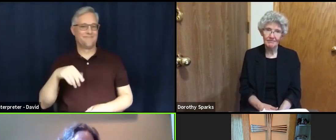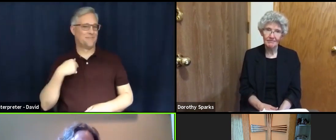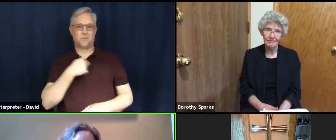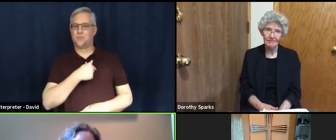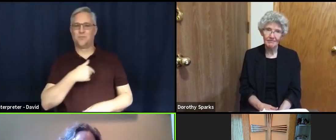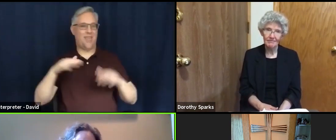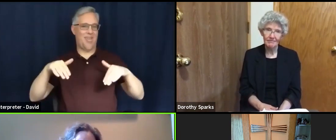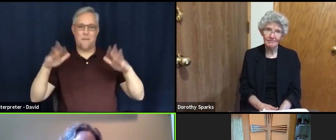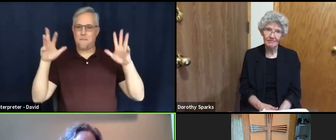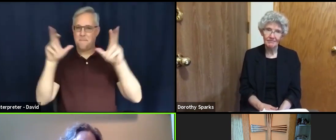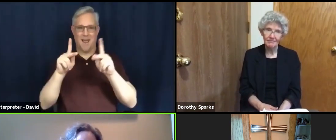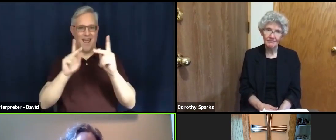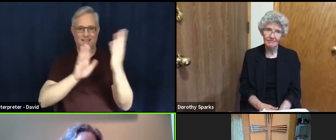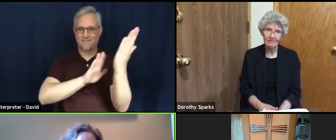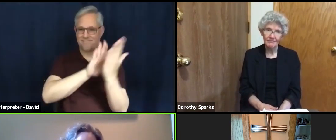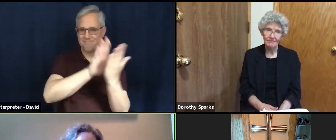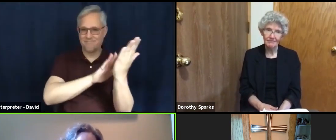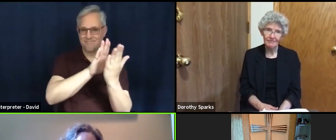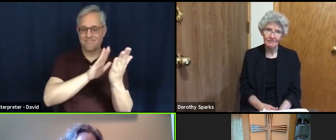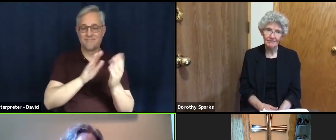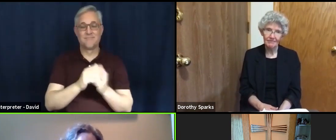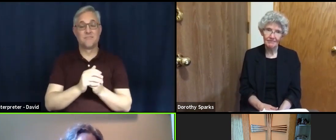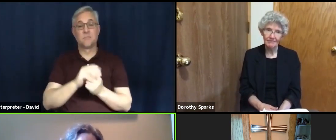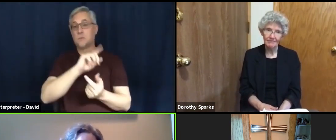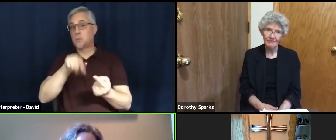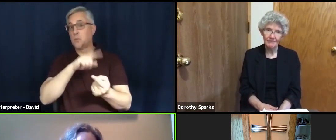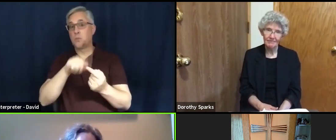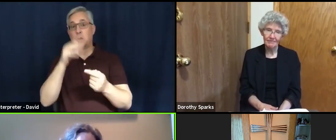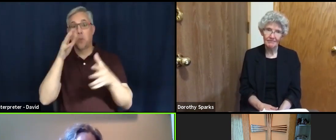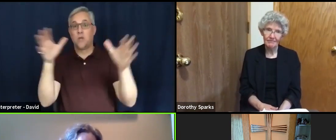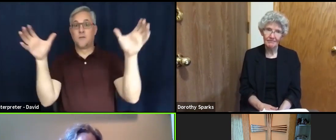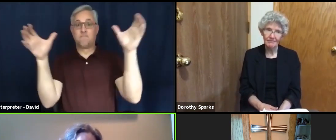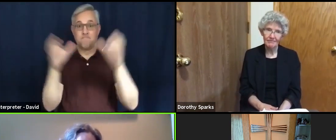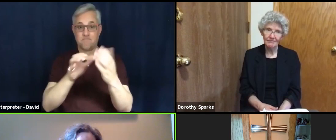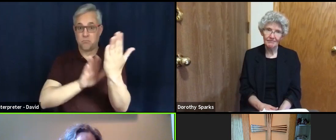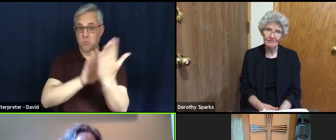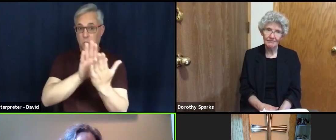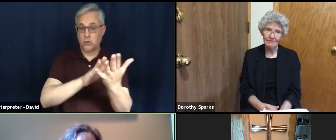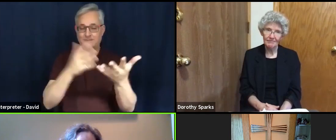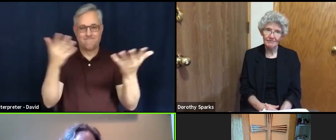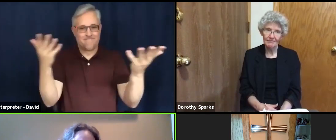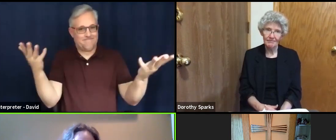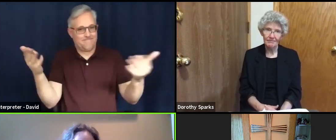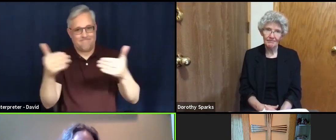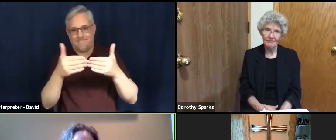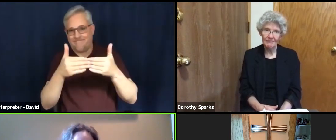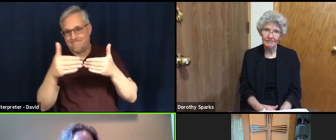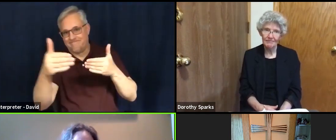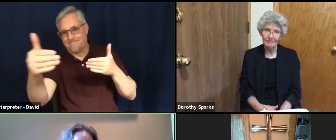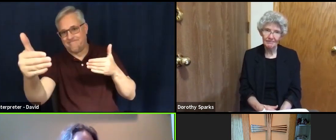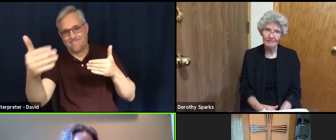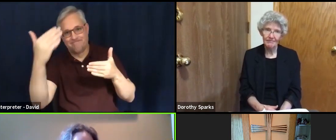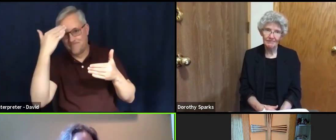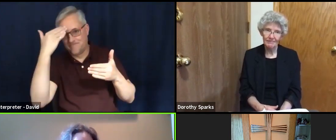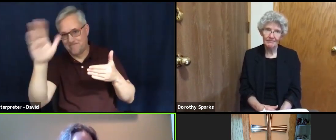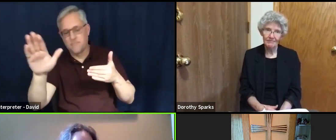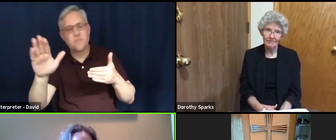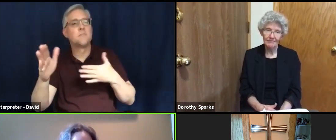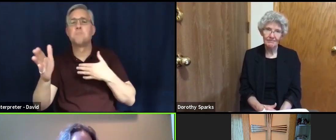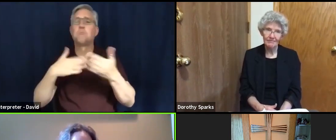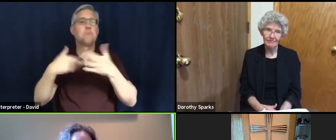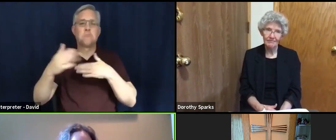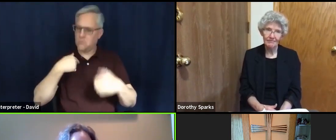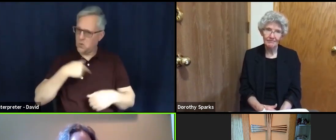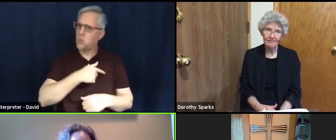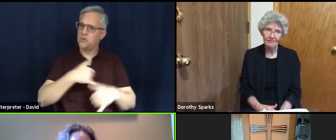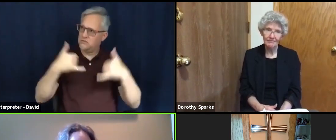could be quite some time before we're at Bread of Life in person, but we're still doing the work that God